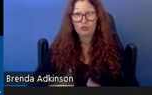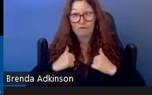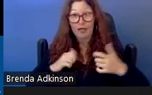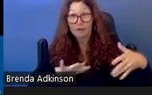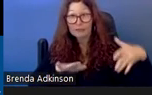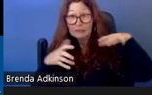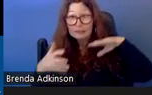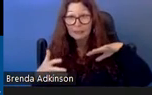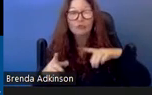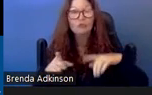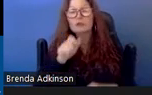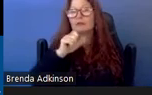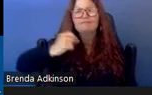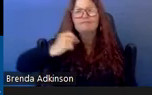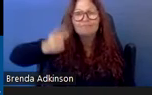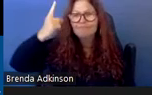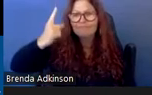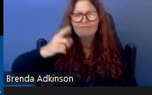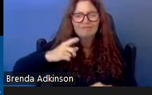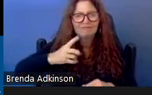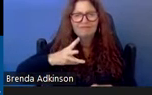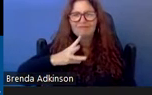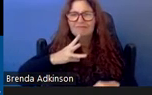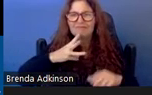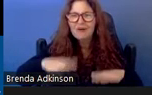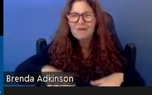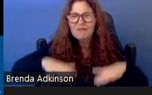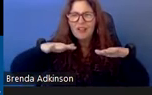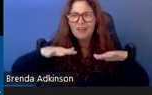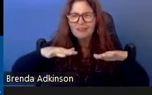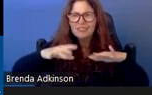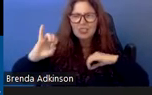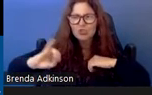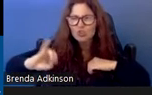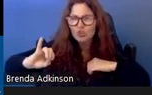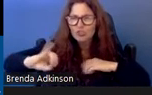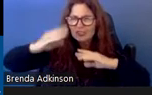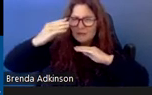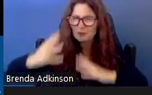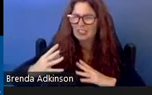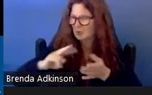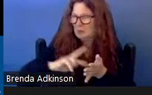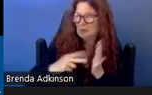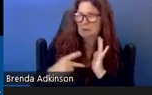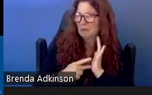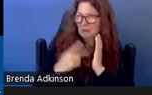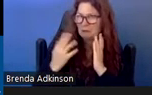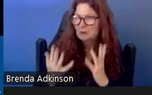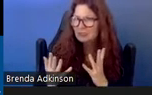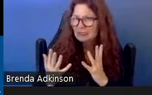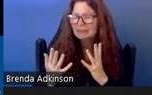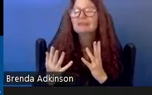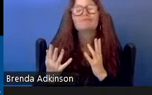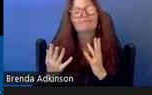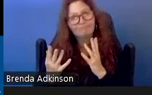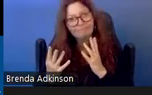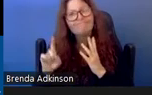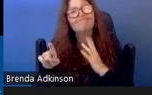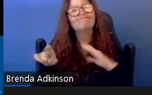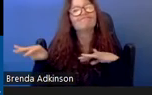of what flood insurance information was. We know we have a lot of information that's provided once